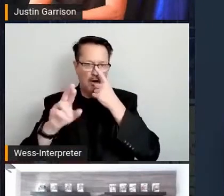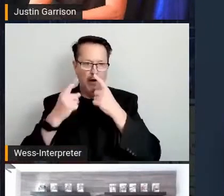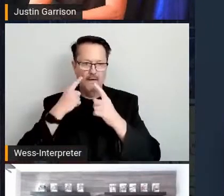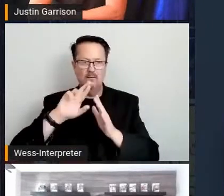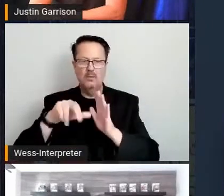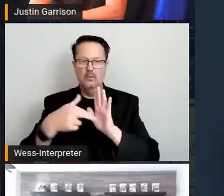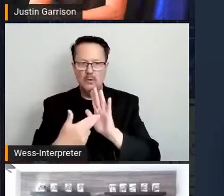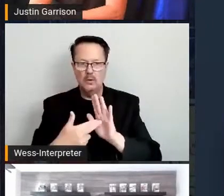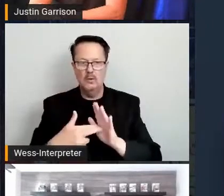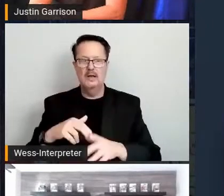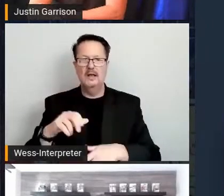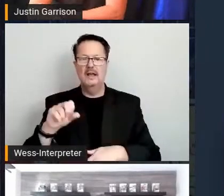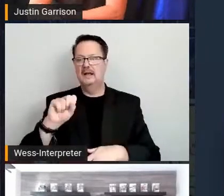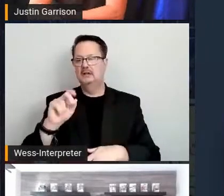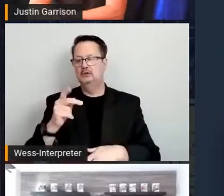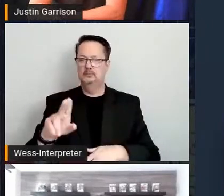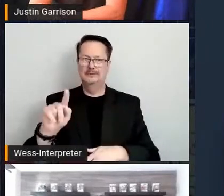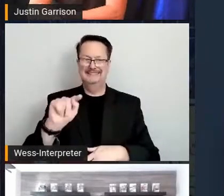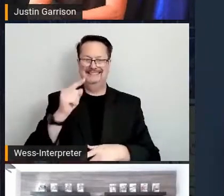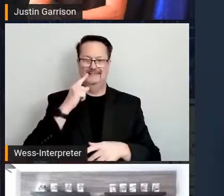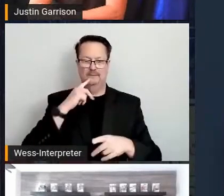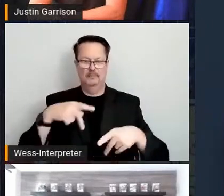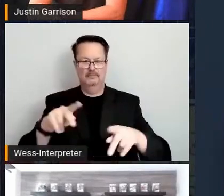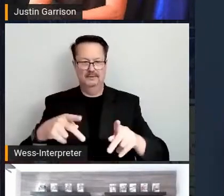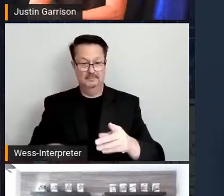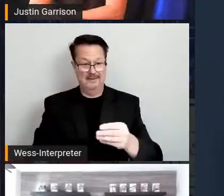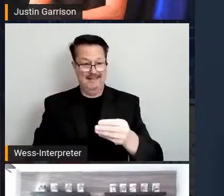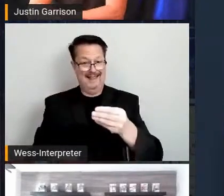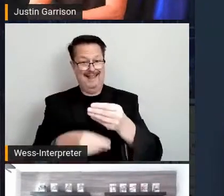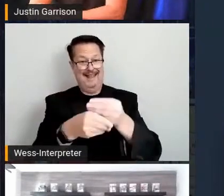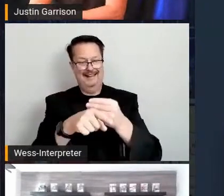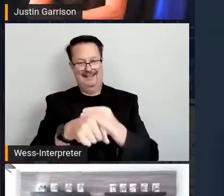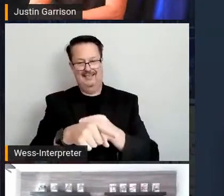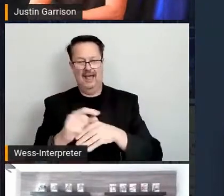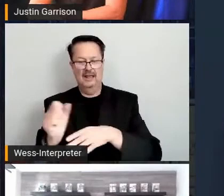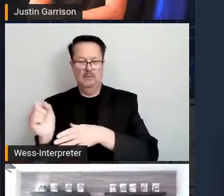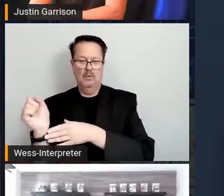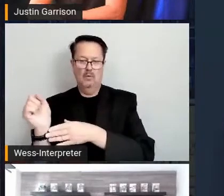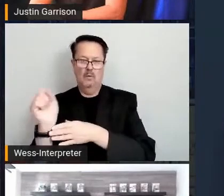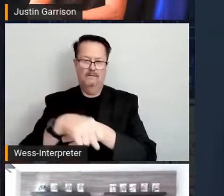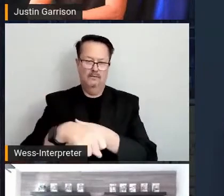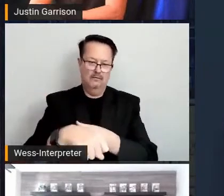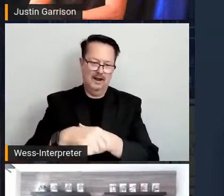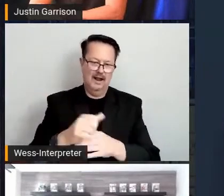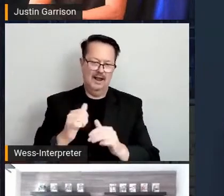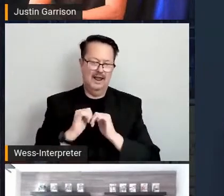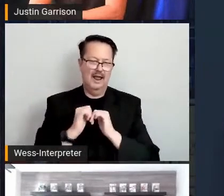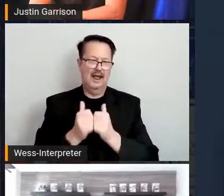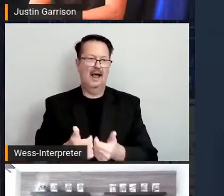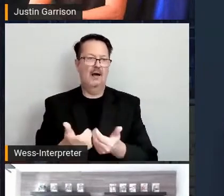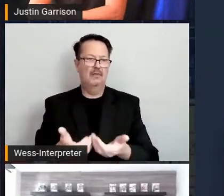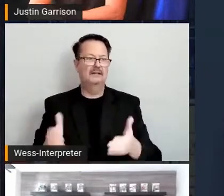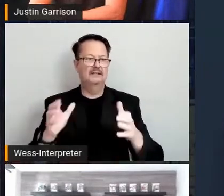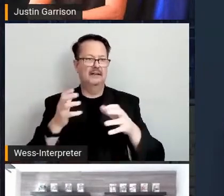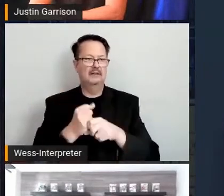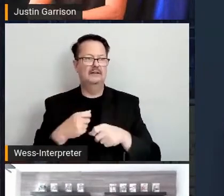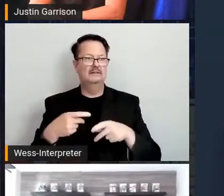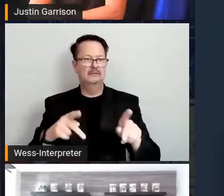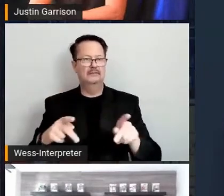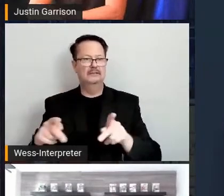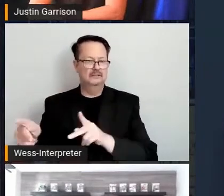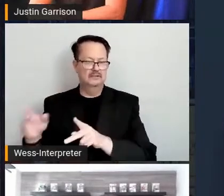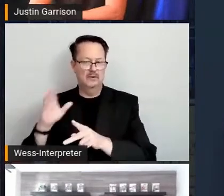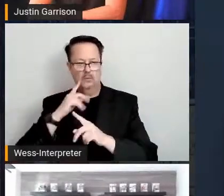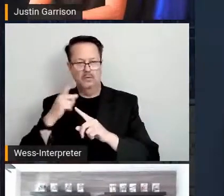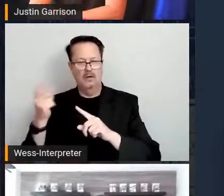Super T for the actual permissions itself. By adding this in, it's going to override how that container gets privileges, and it's going to